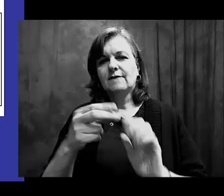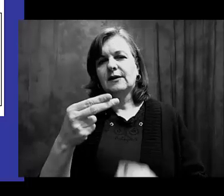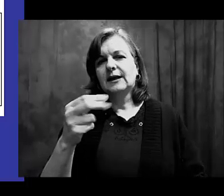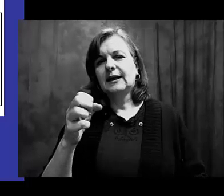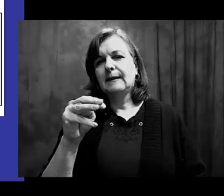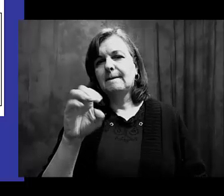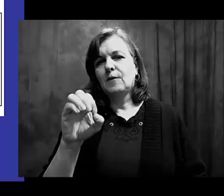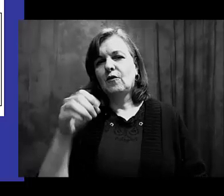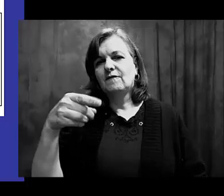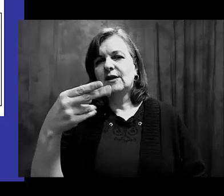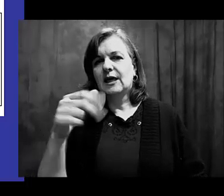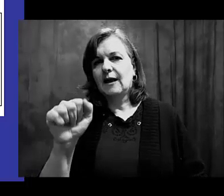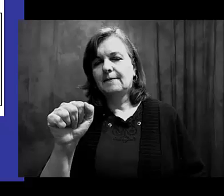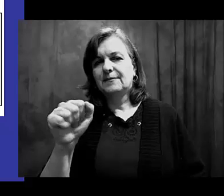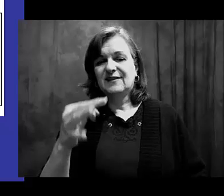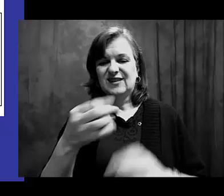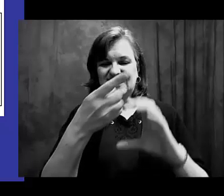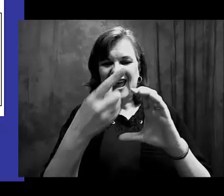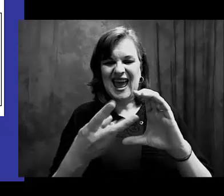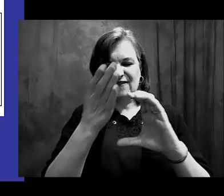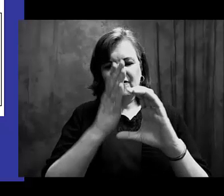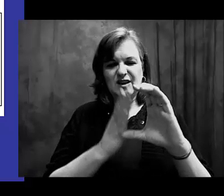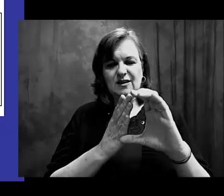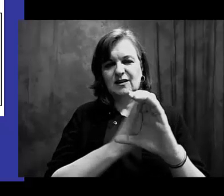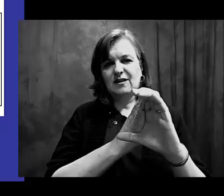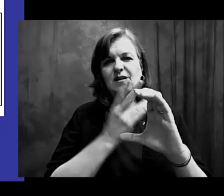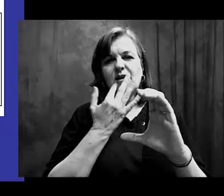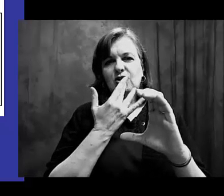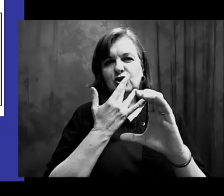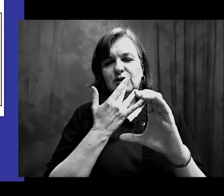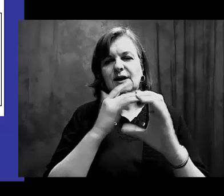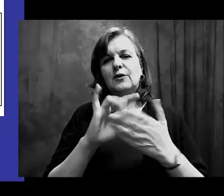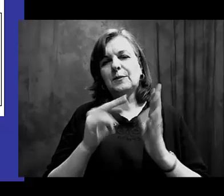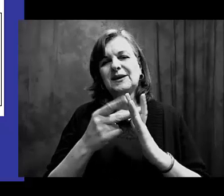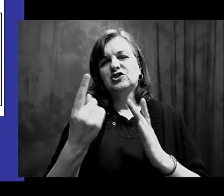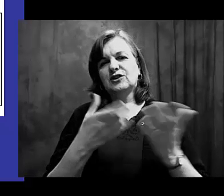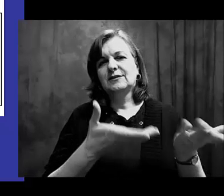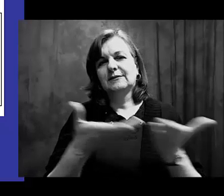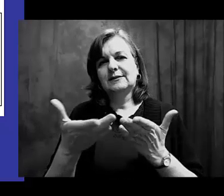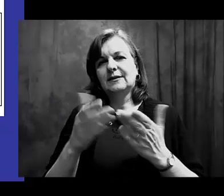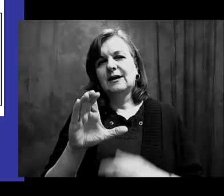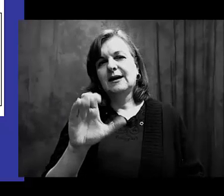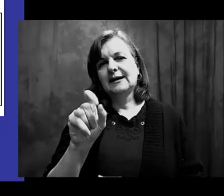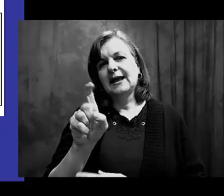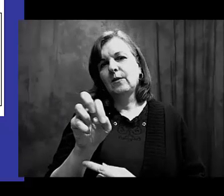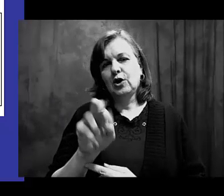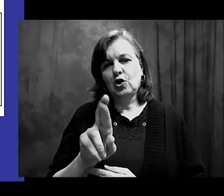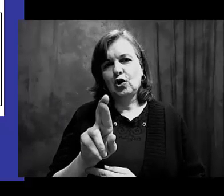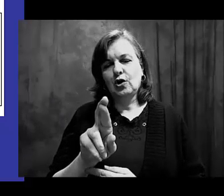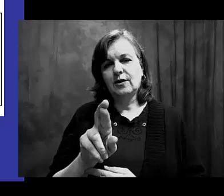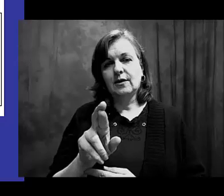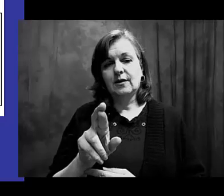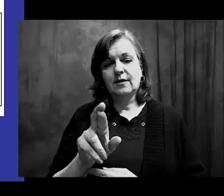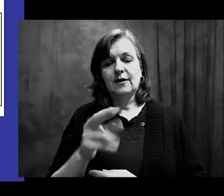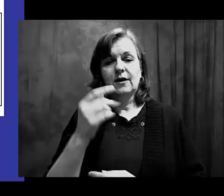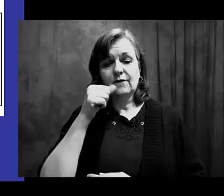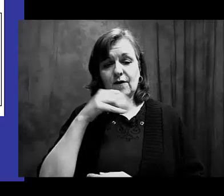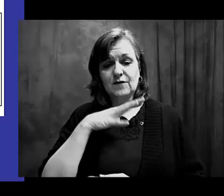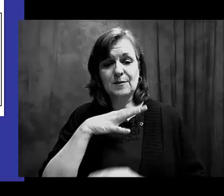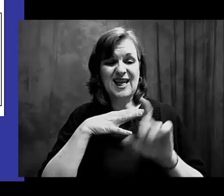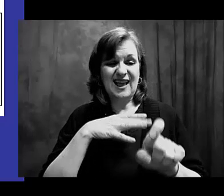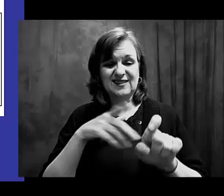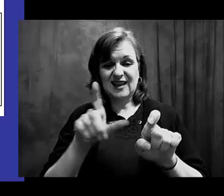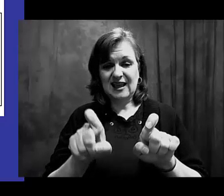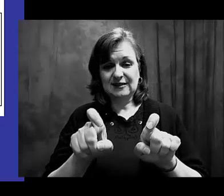colors are just carriers. So remember, because X and X in females, you can be a carrier, in